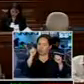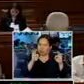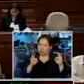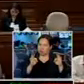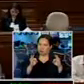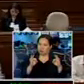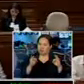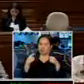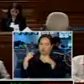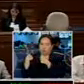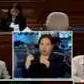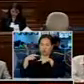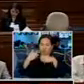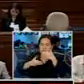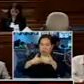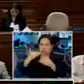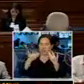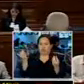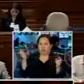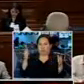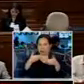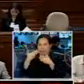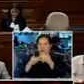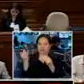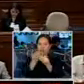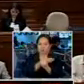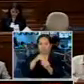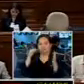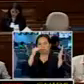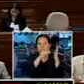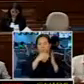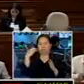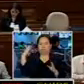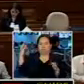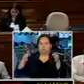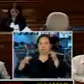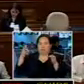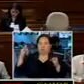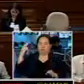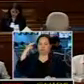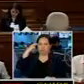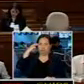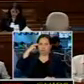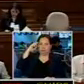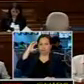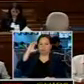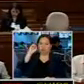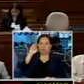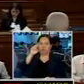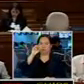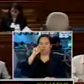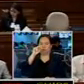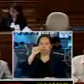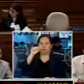is sitting in trial on the articles of impeachment against Chief Justice Renato C. Corona.